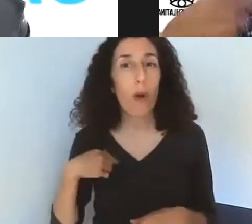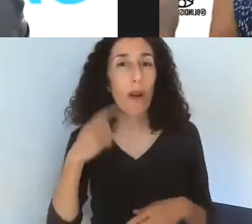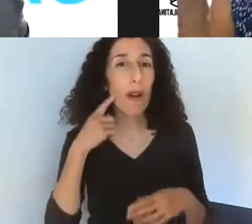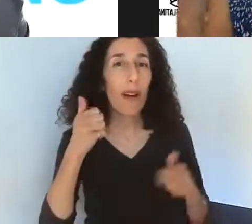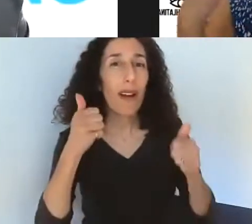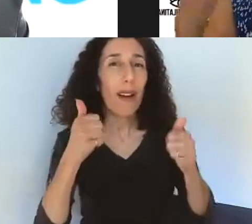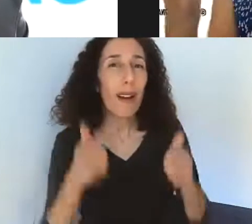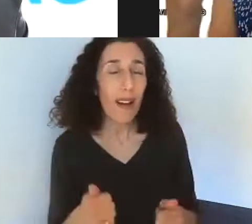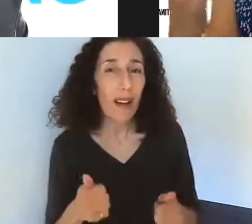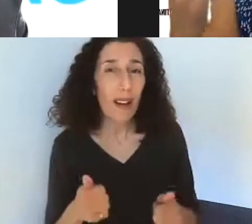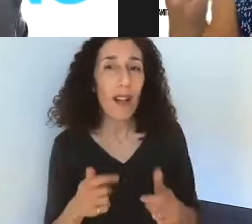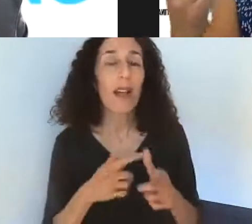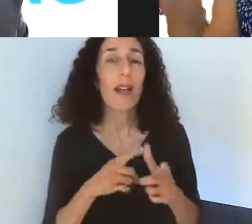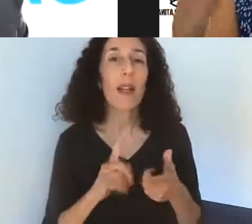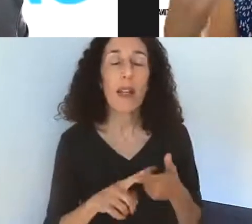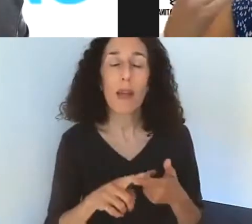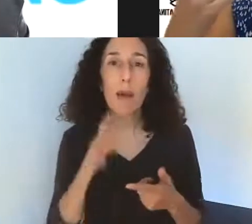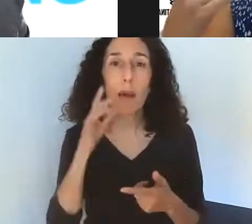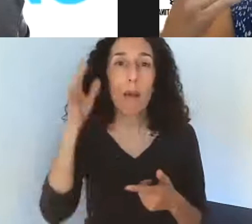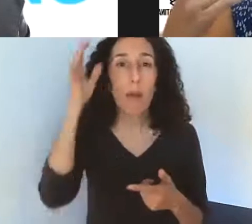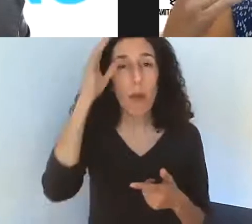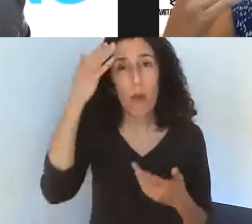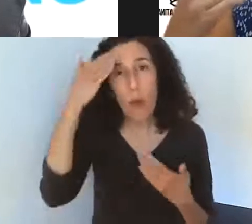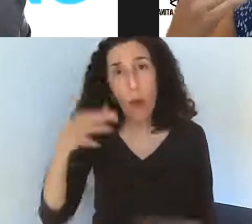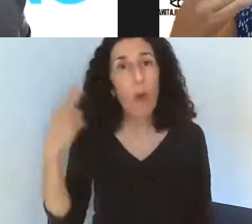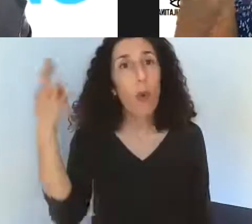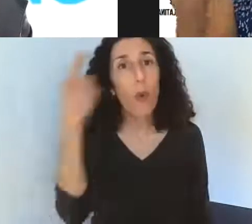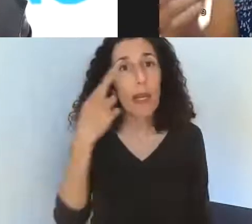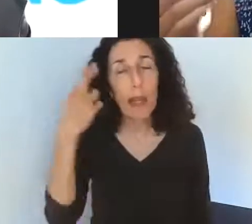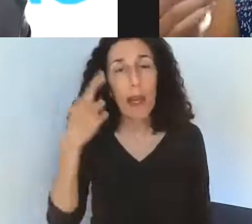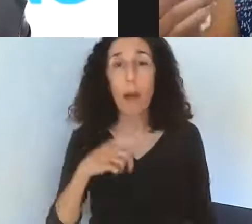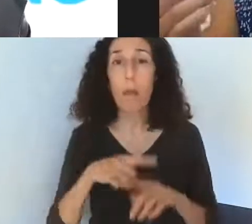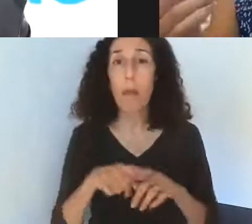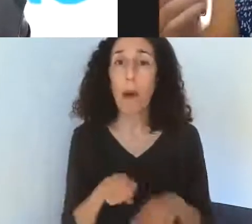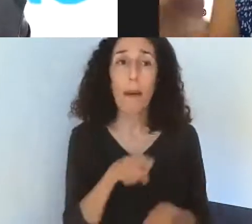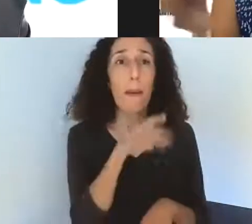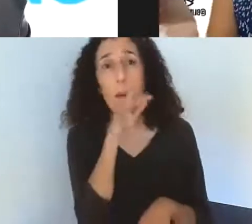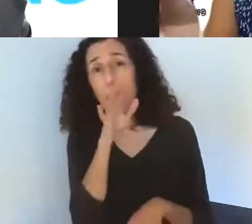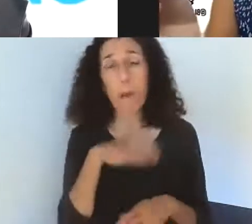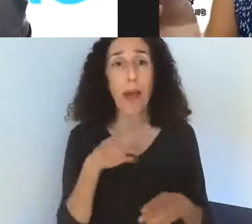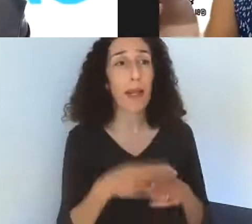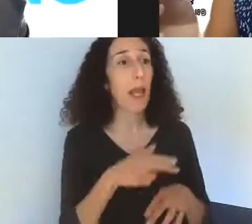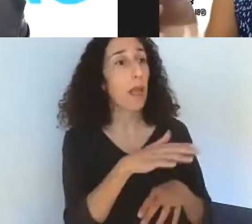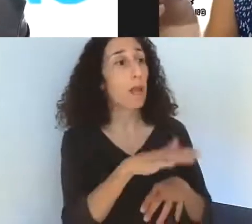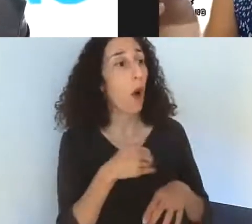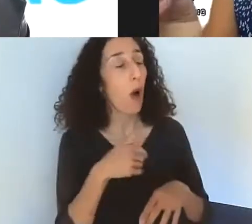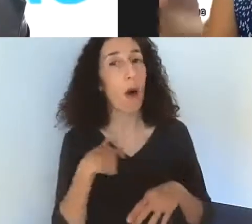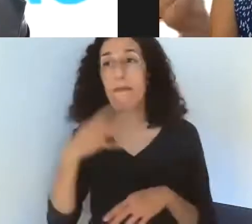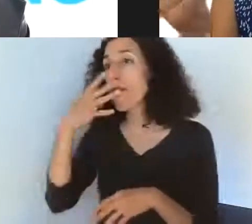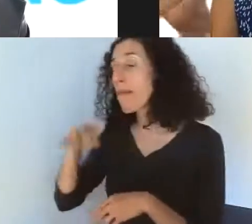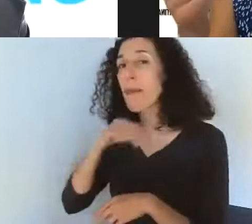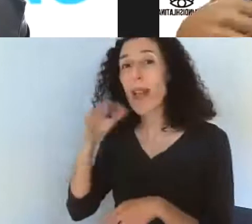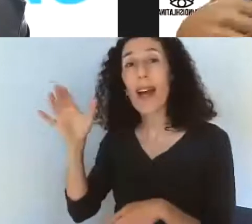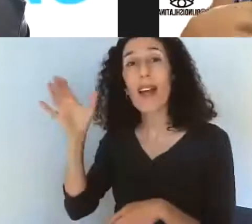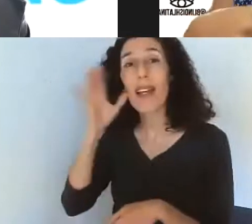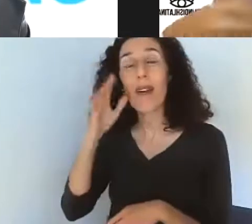noticed that when they called my name, I couldn't hear them. And I was fitted for hearing aids at 3 or 4 years old. But they